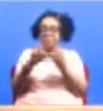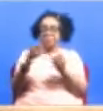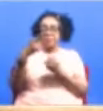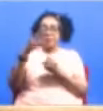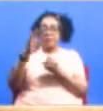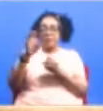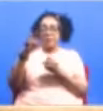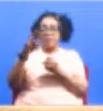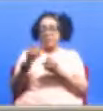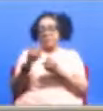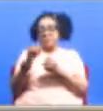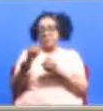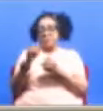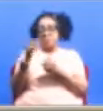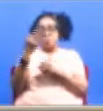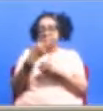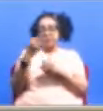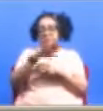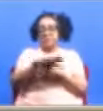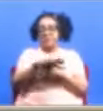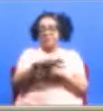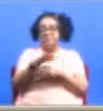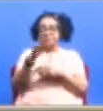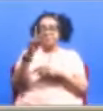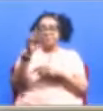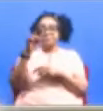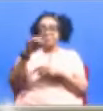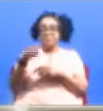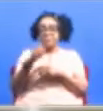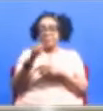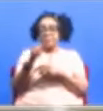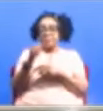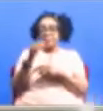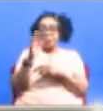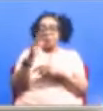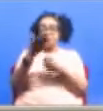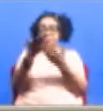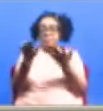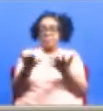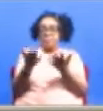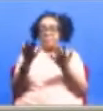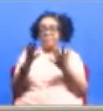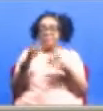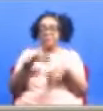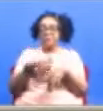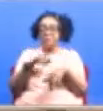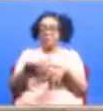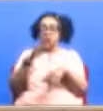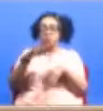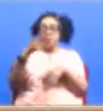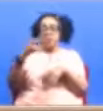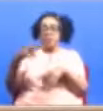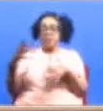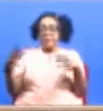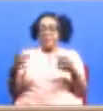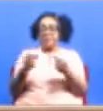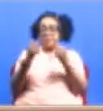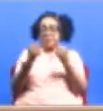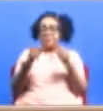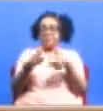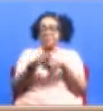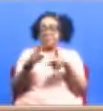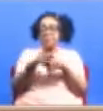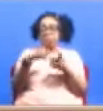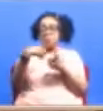on Wednesday evening. Dennis Tea, a grade 4 pupil, was in the company of his friends when the marauding hyenas attacked them as they were heading